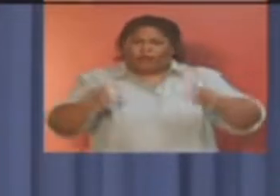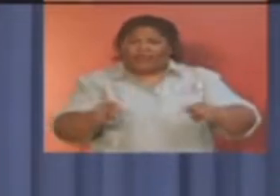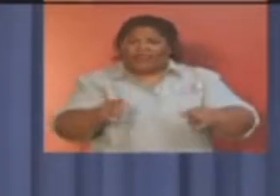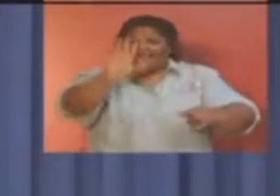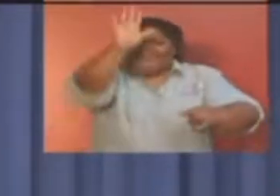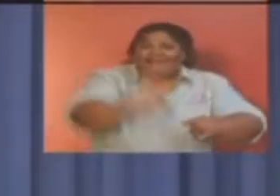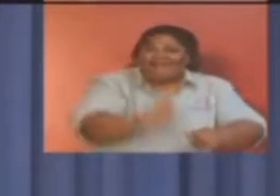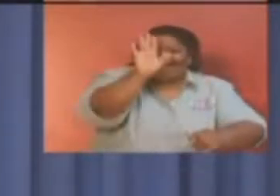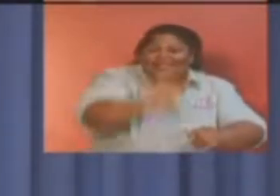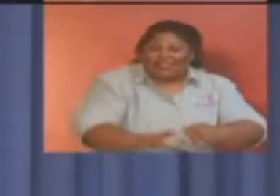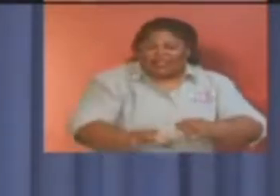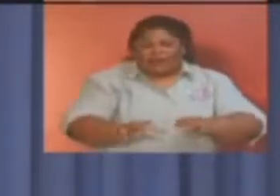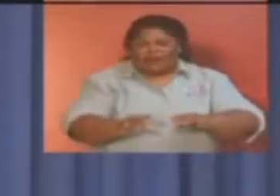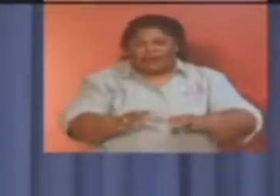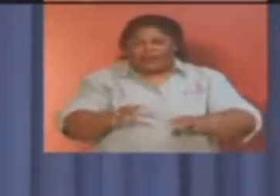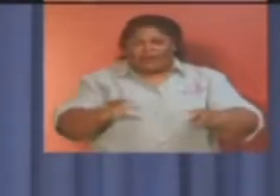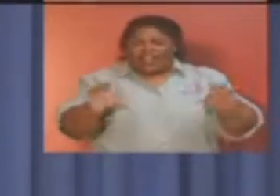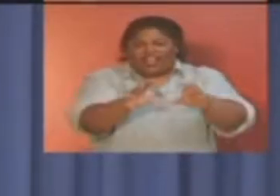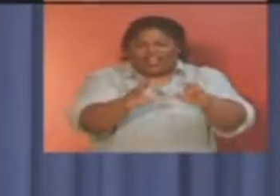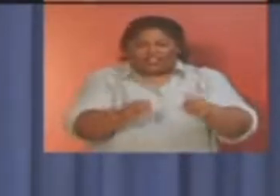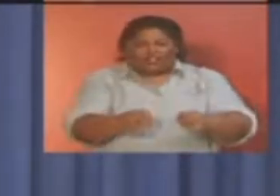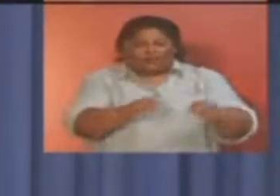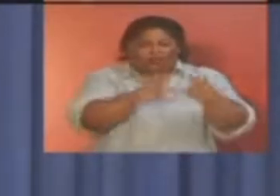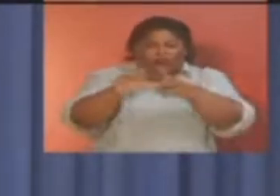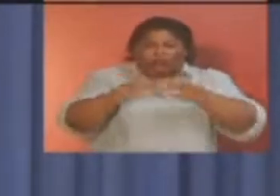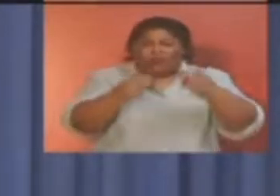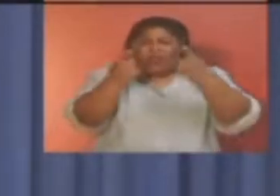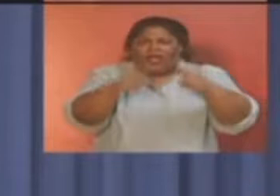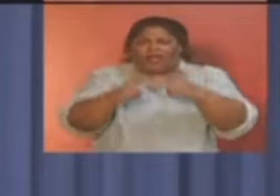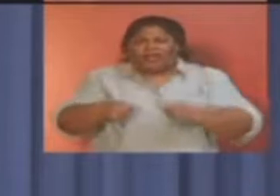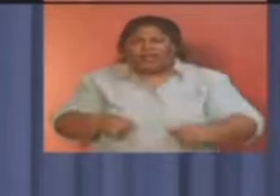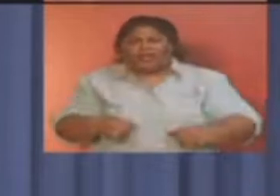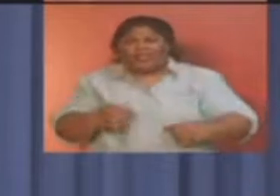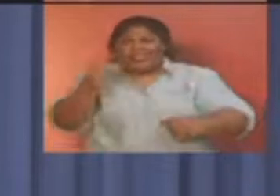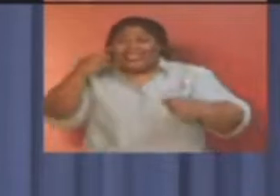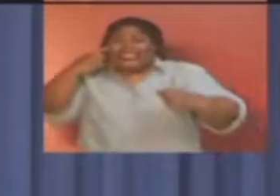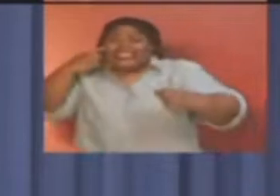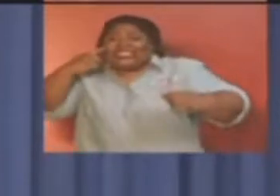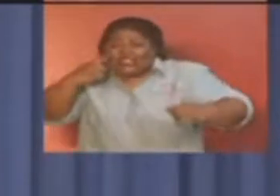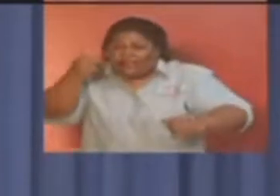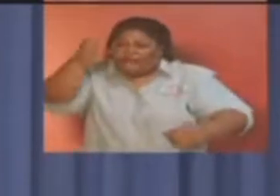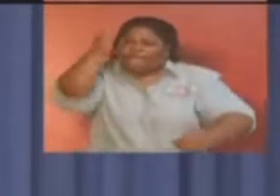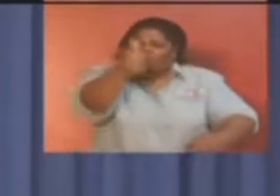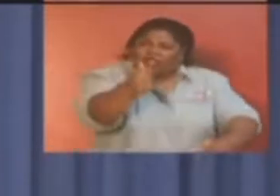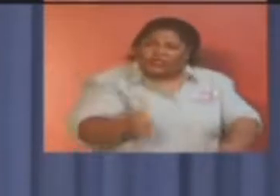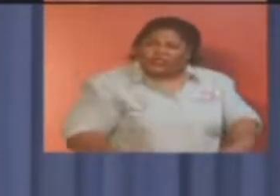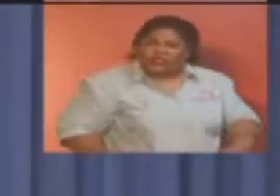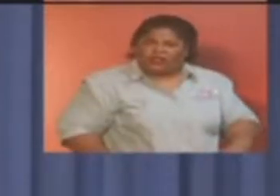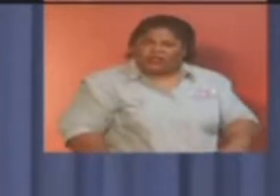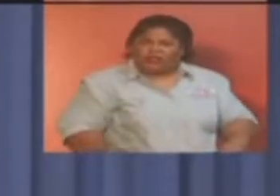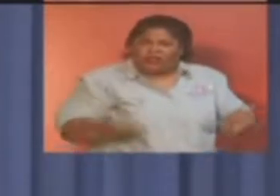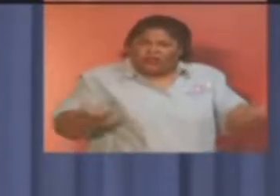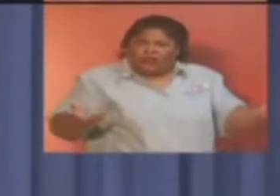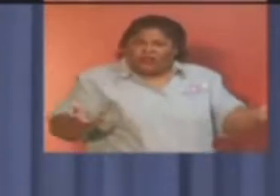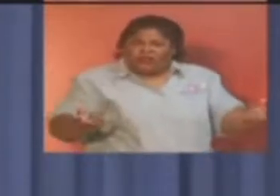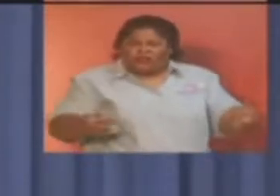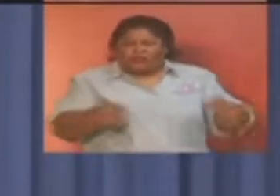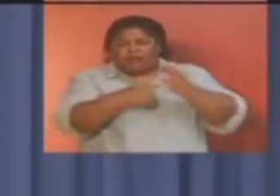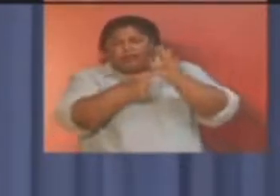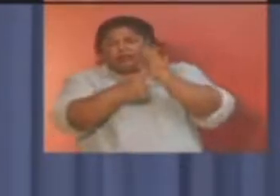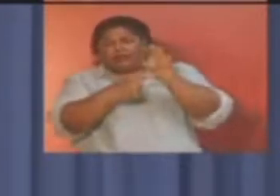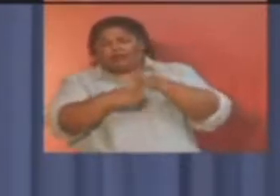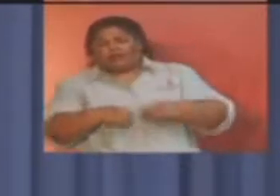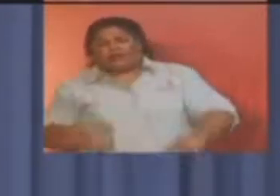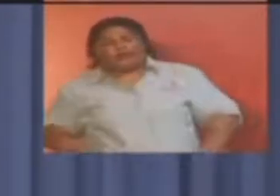I don't know that we are disconnected from the pain and suffering that is taking place in India today. Our Commonwealth sister,